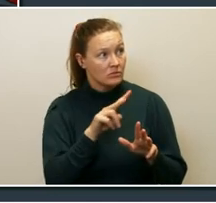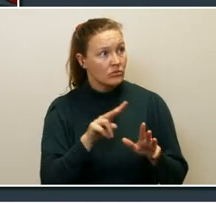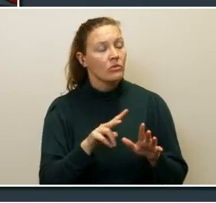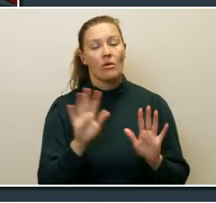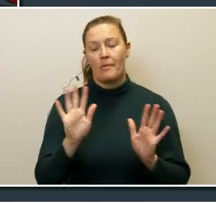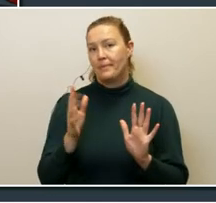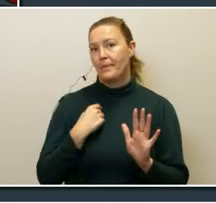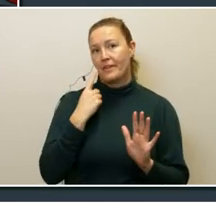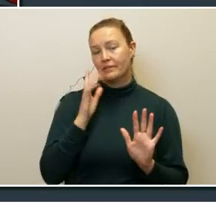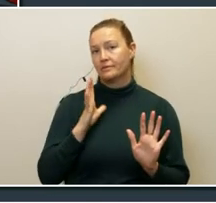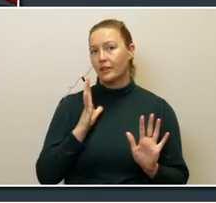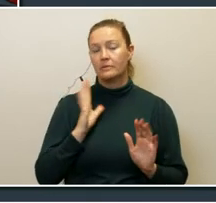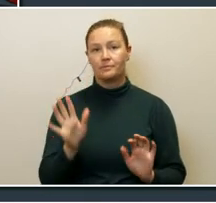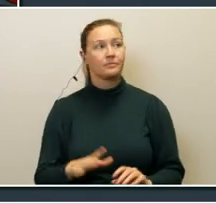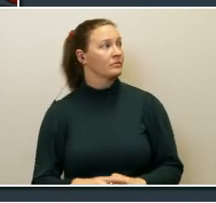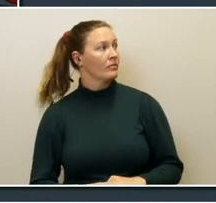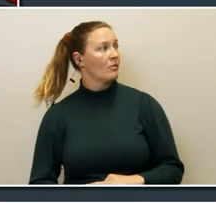I think we're okay. Thanks, June. You're